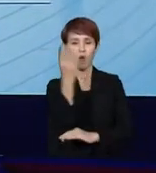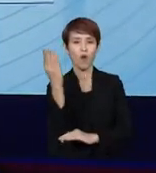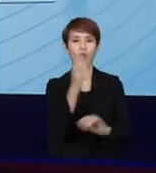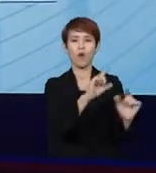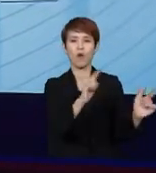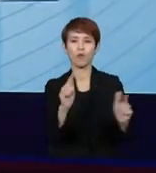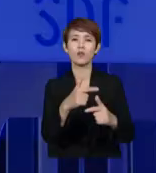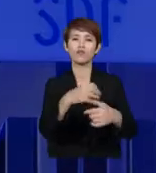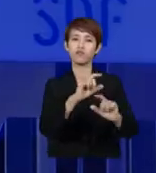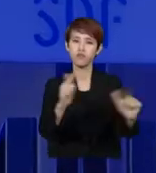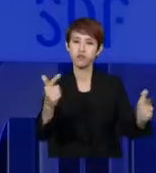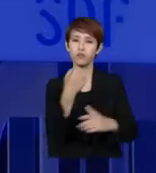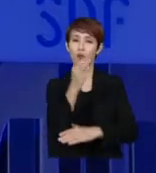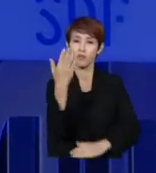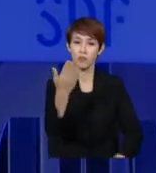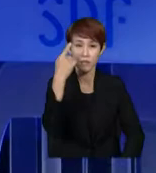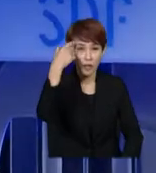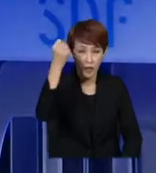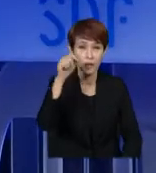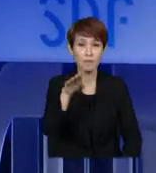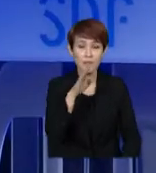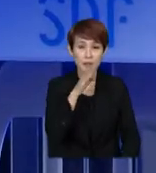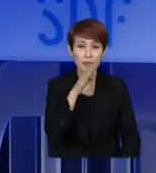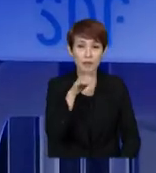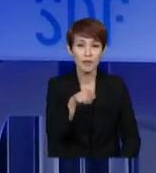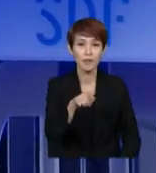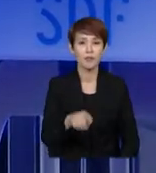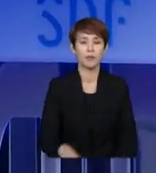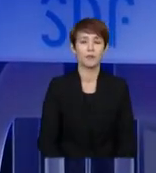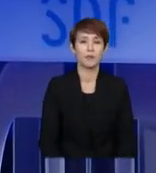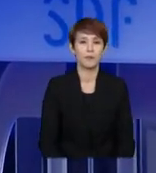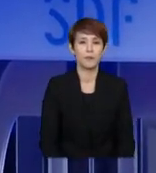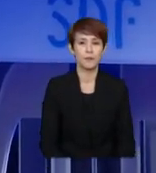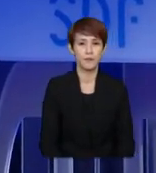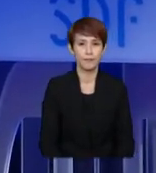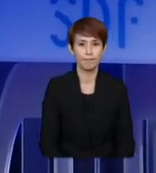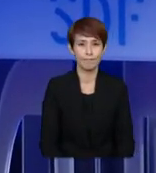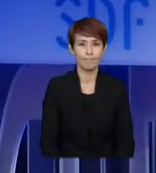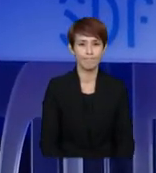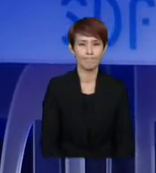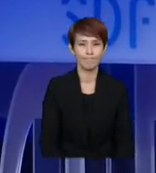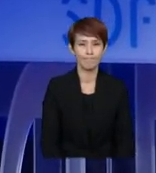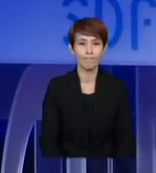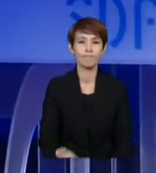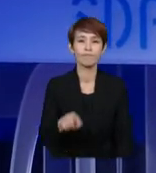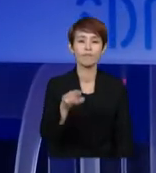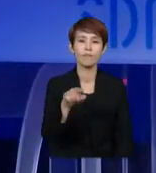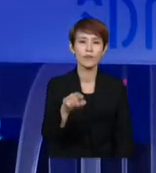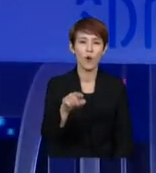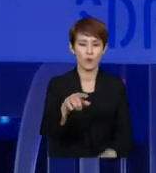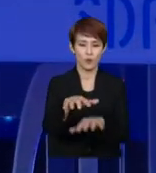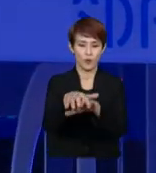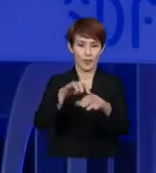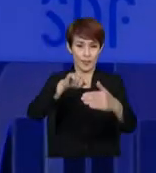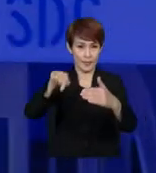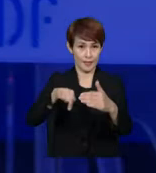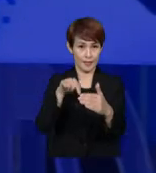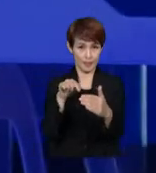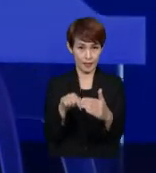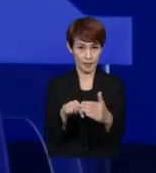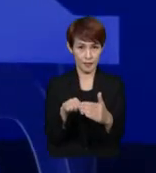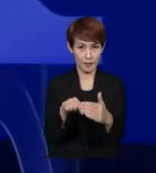add to that is the importance of internal, which is to say inside an organization,